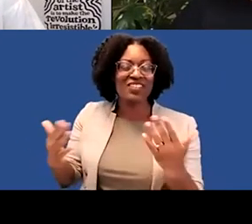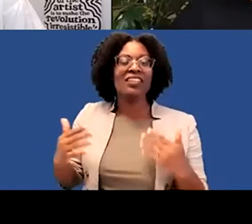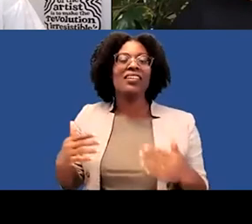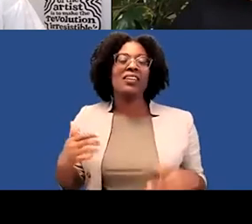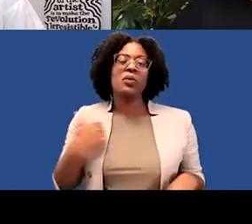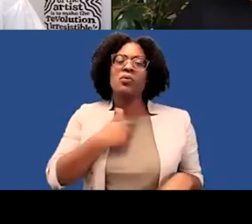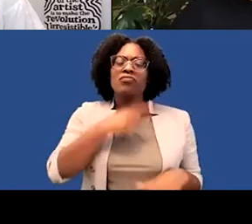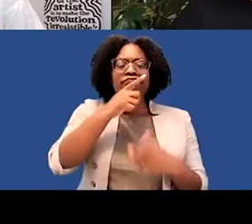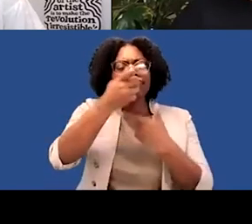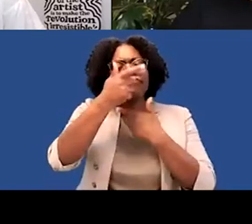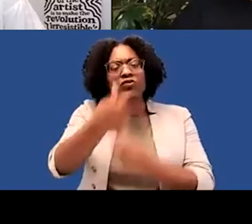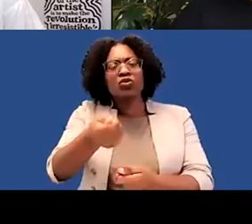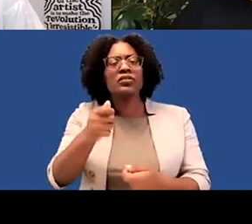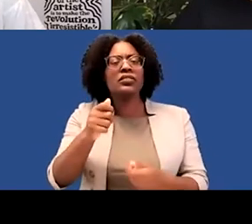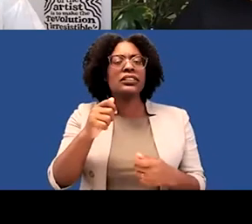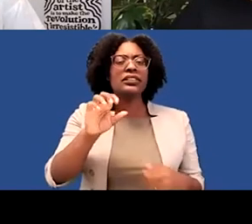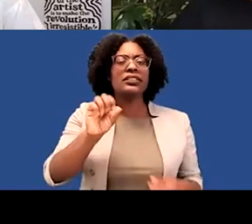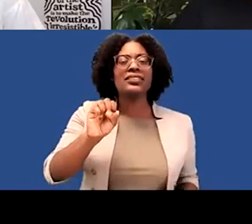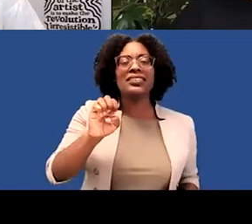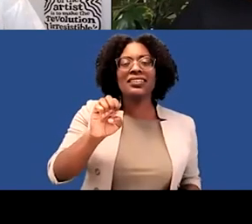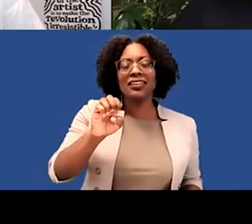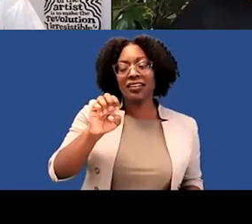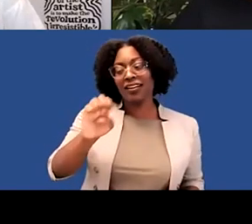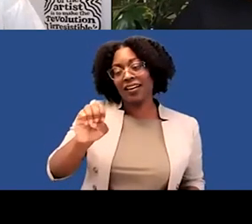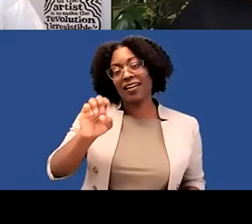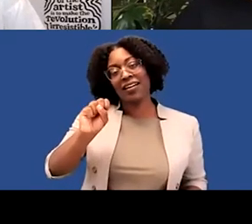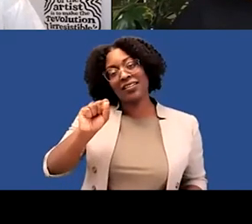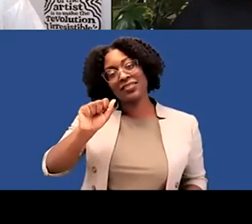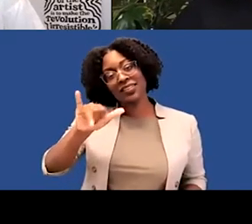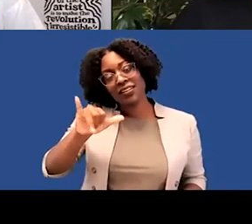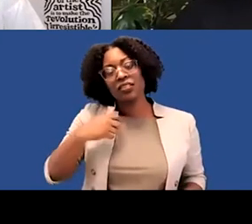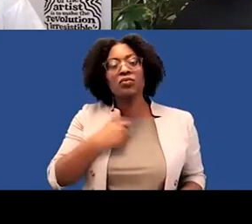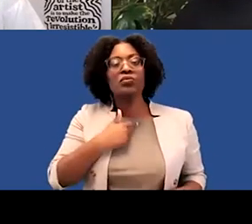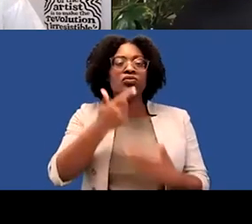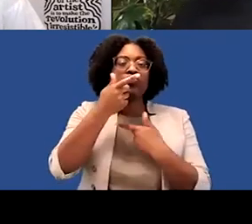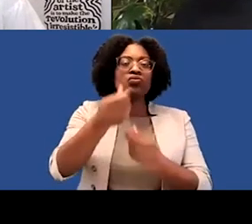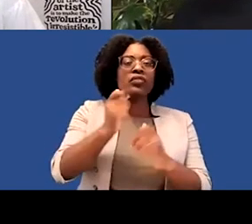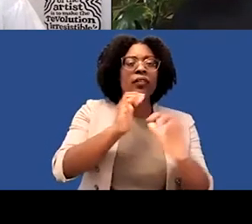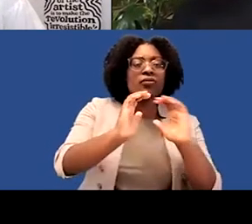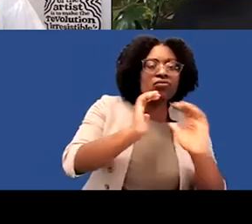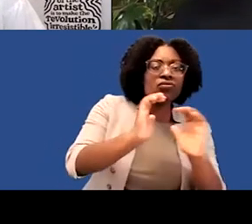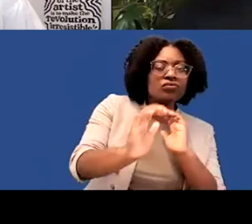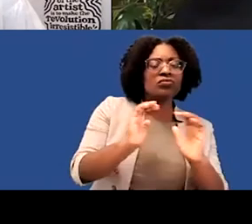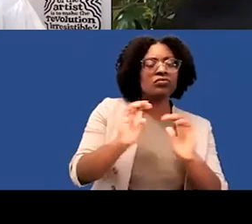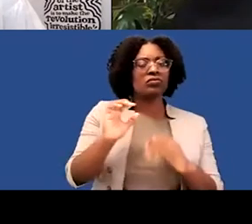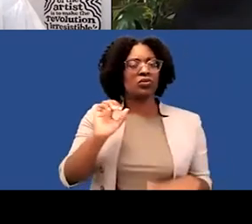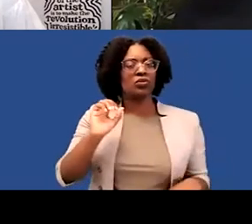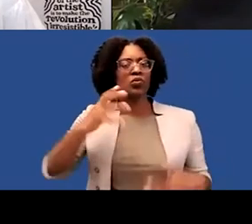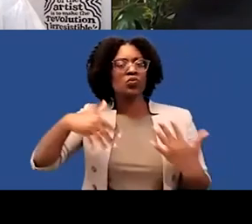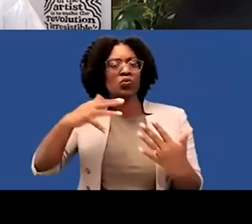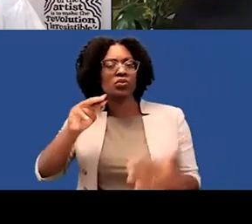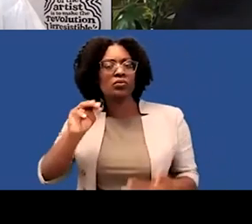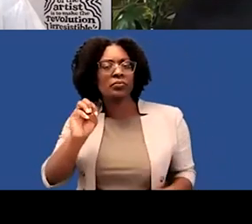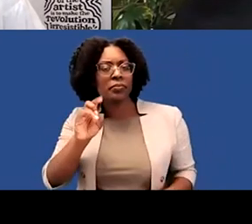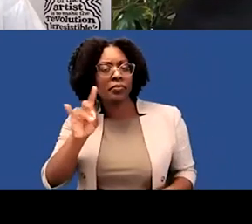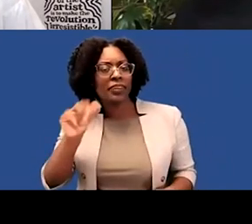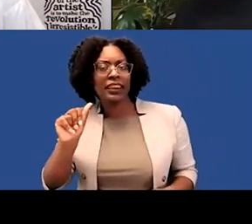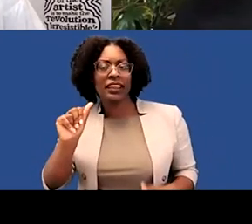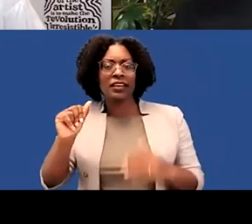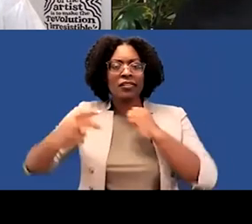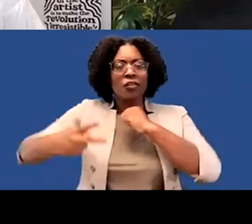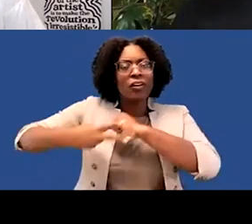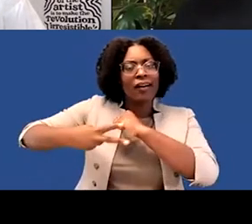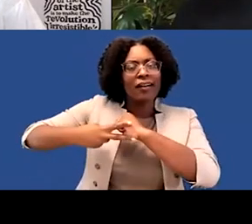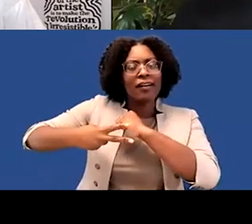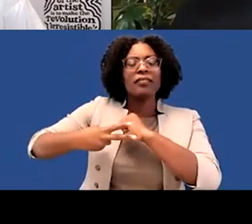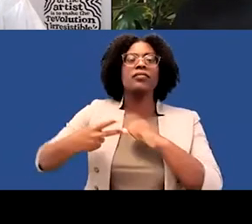were interested in conversations, we were interested in these kind of social media archives. And so from then on, and we obviously